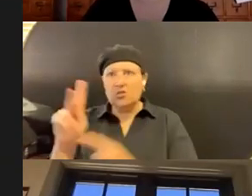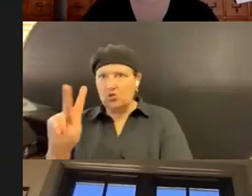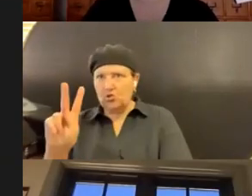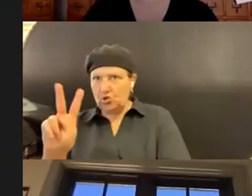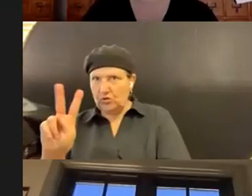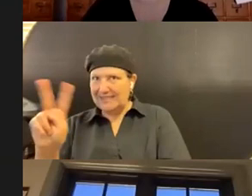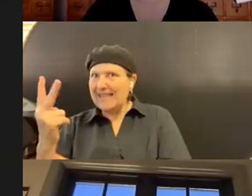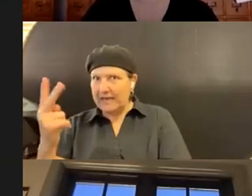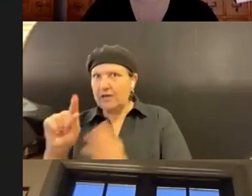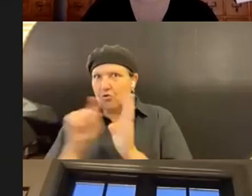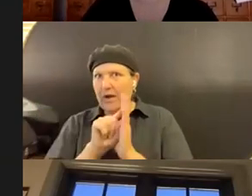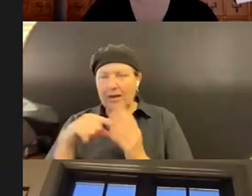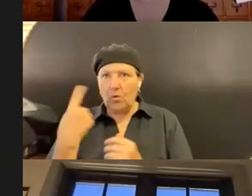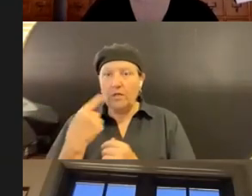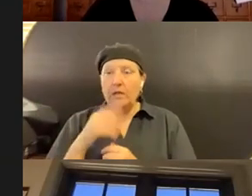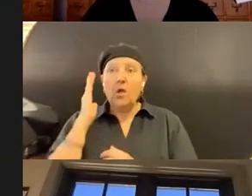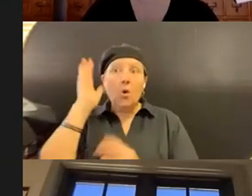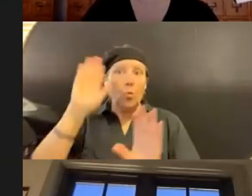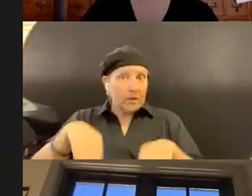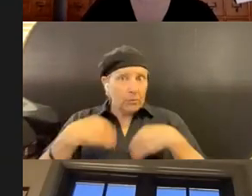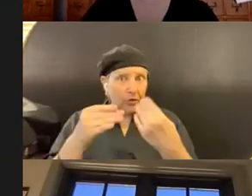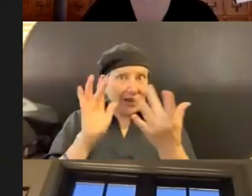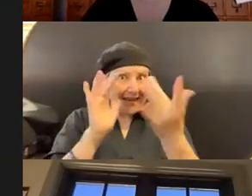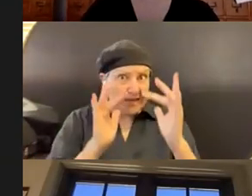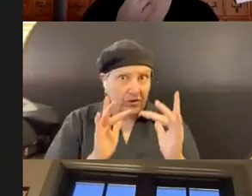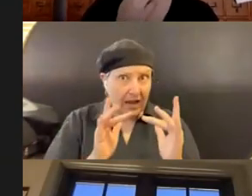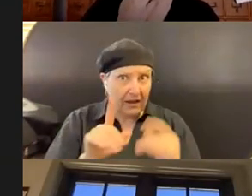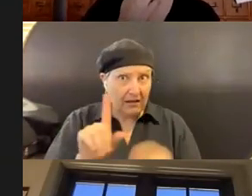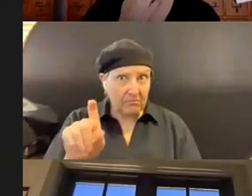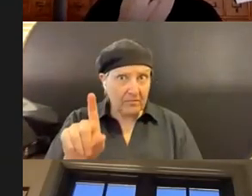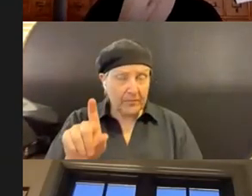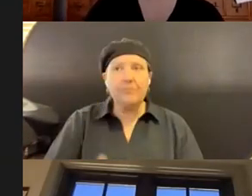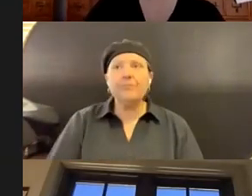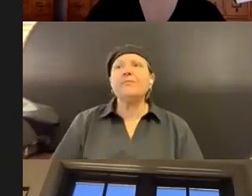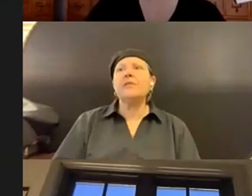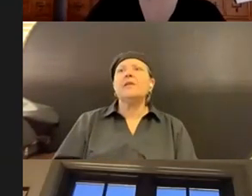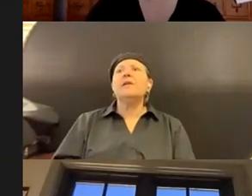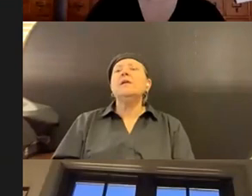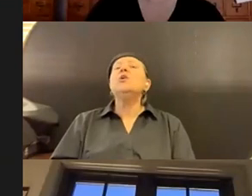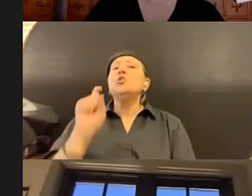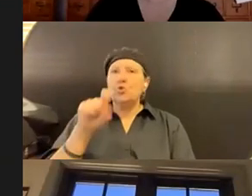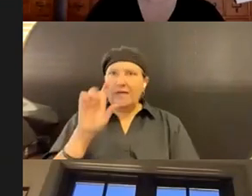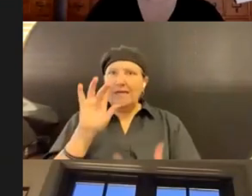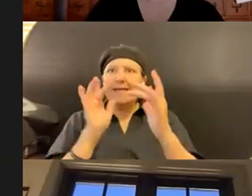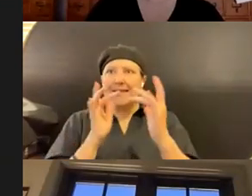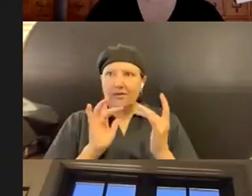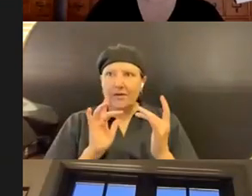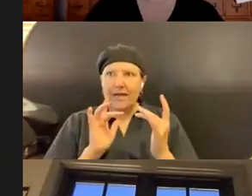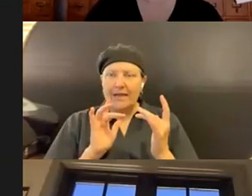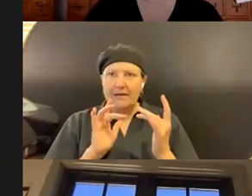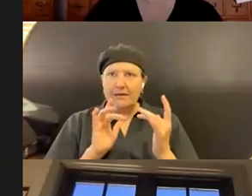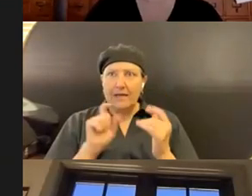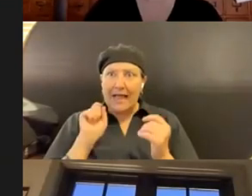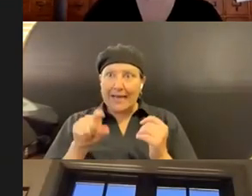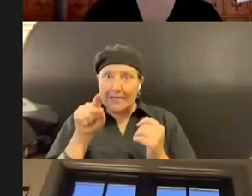Will internet be provided? You want to talk about internet? Yeah, so if you do need internet, I actually do need you to send me